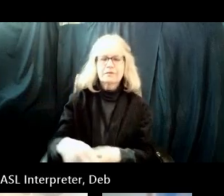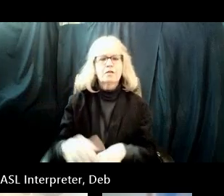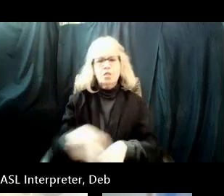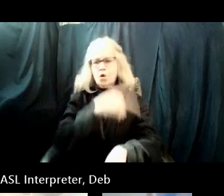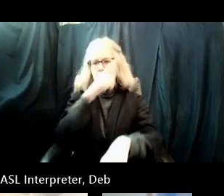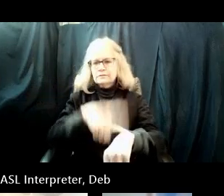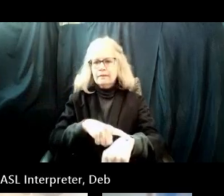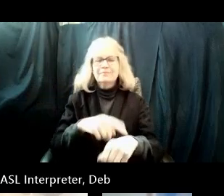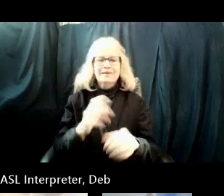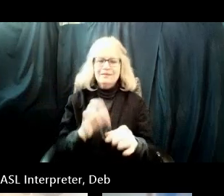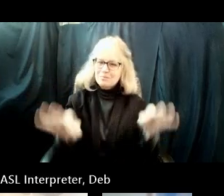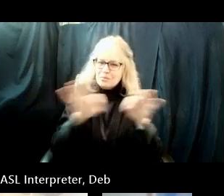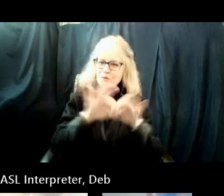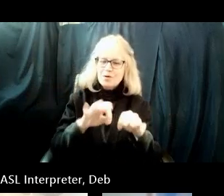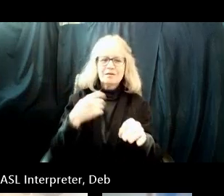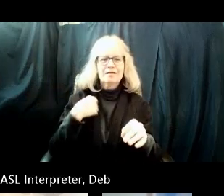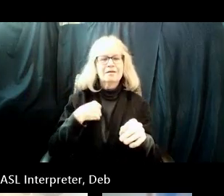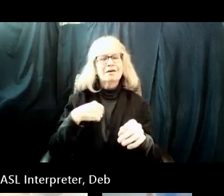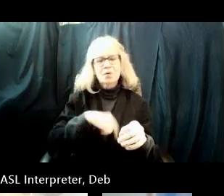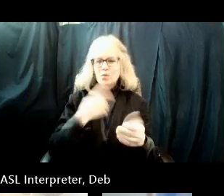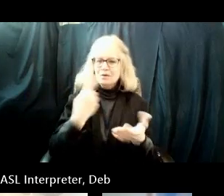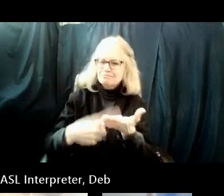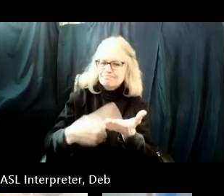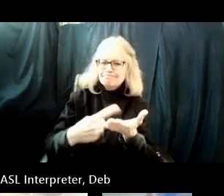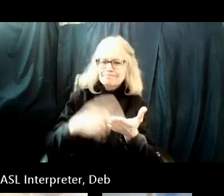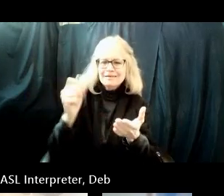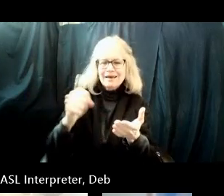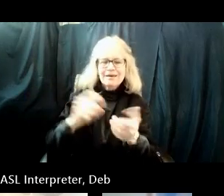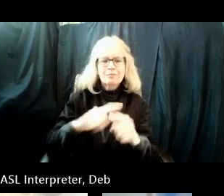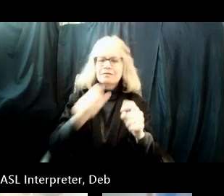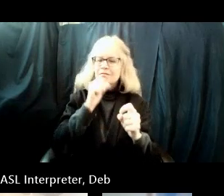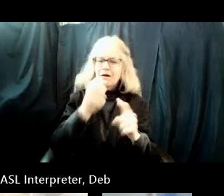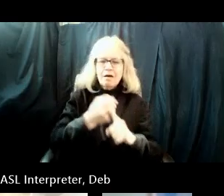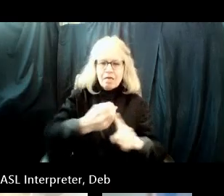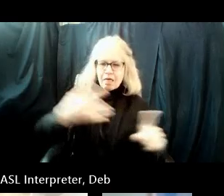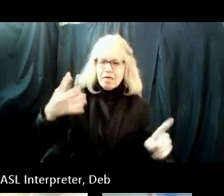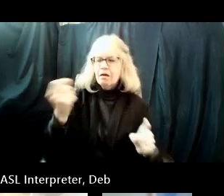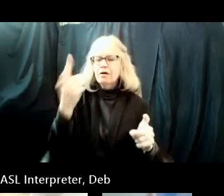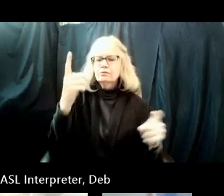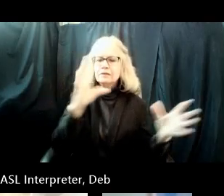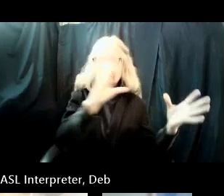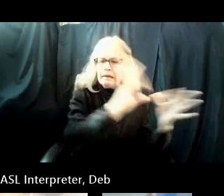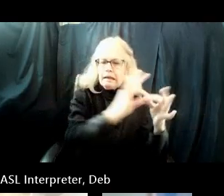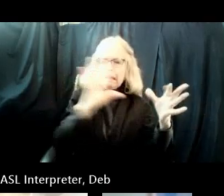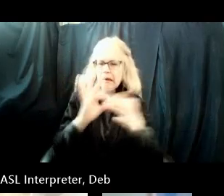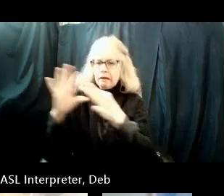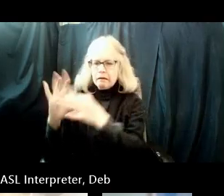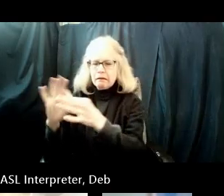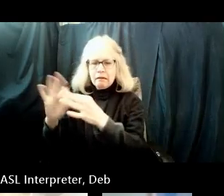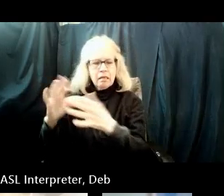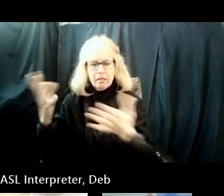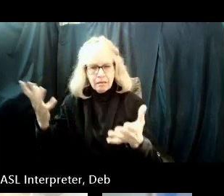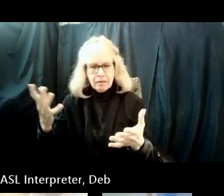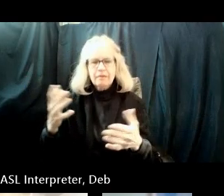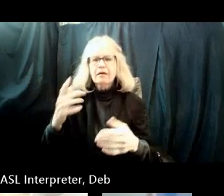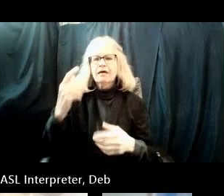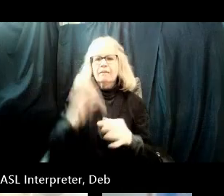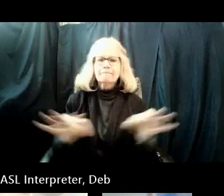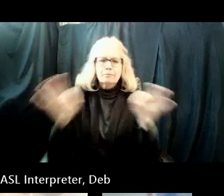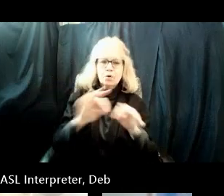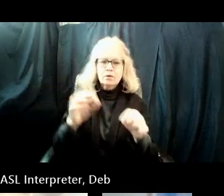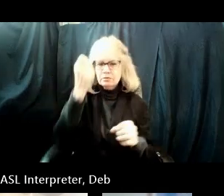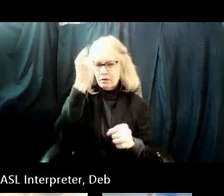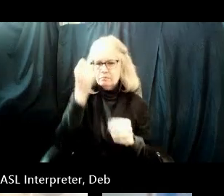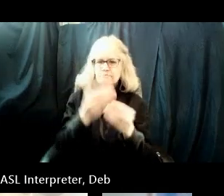about these things, we don't often go into enough detail to really fully understand the connections. And it's so critical as we think about solutions to